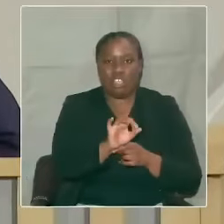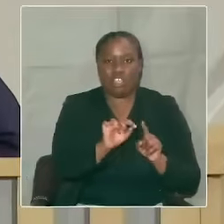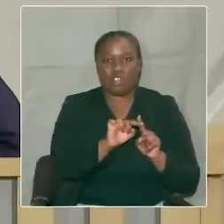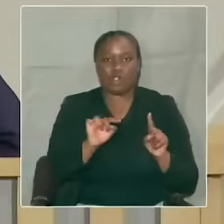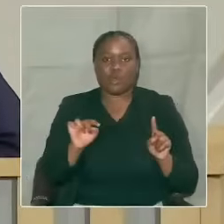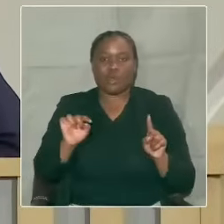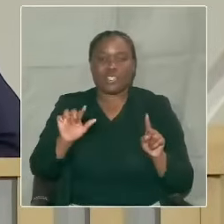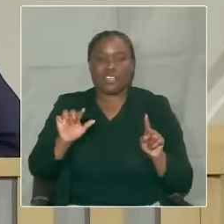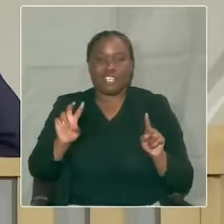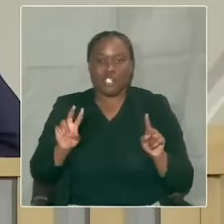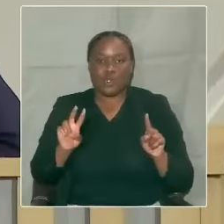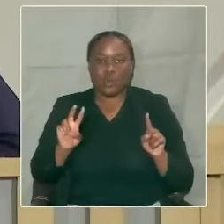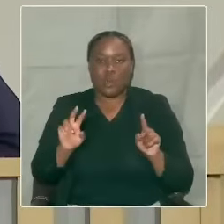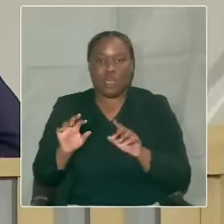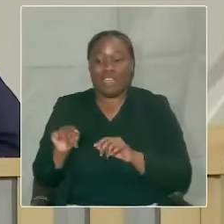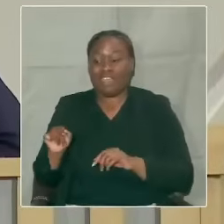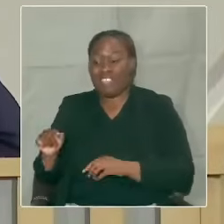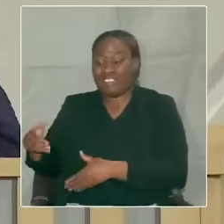file 2.